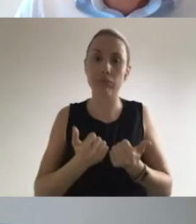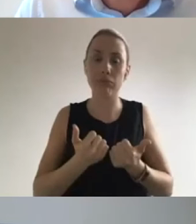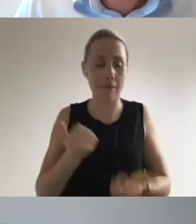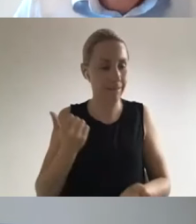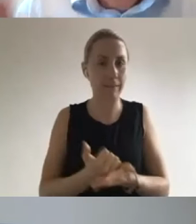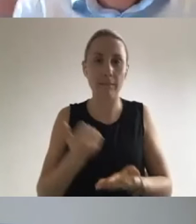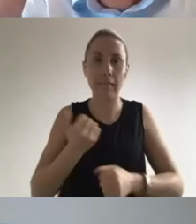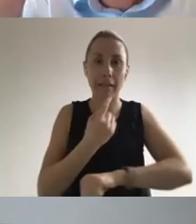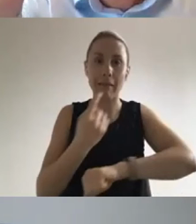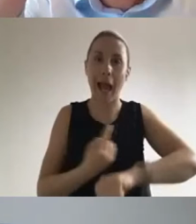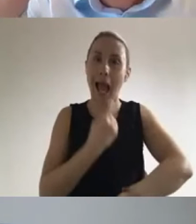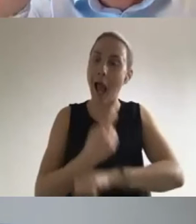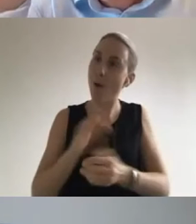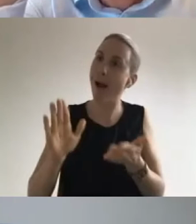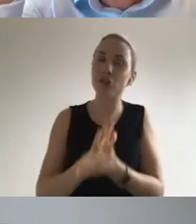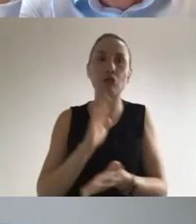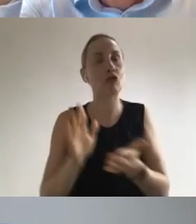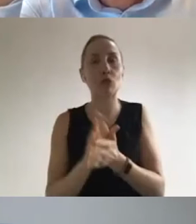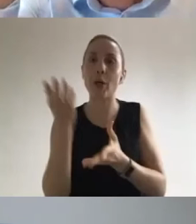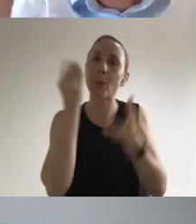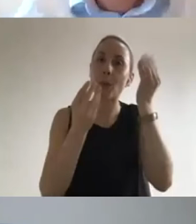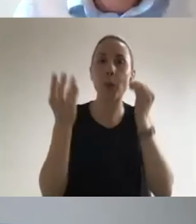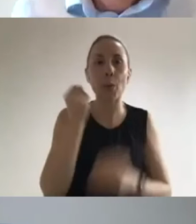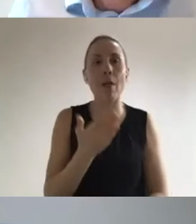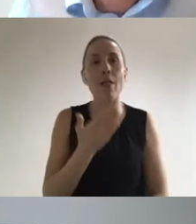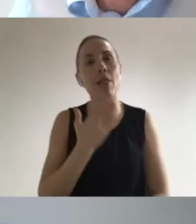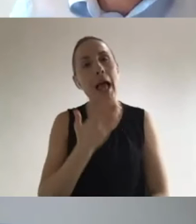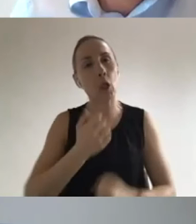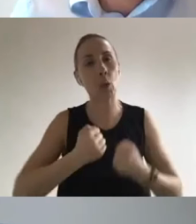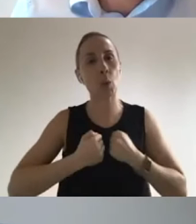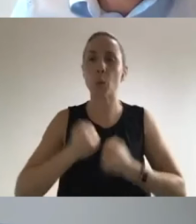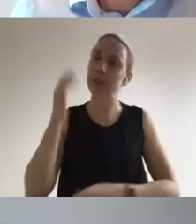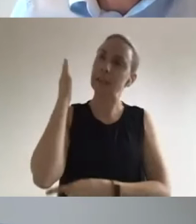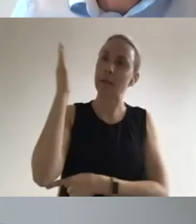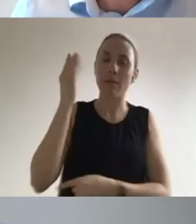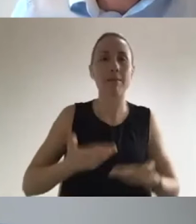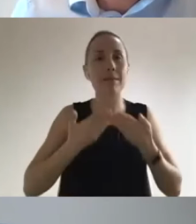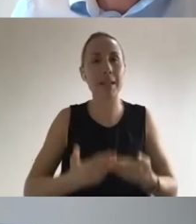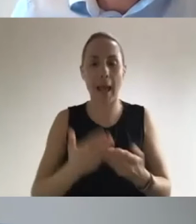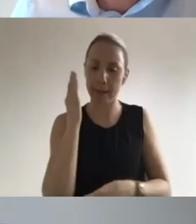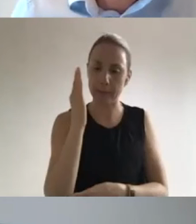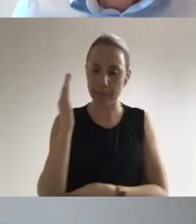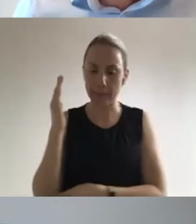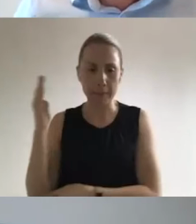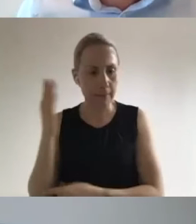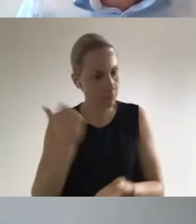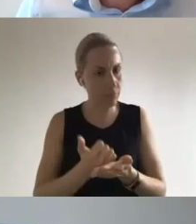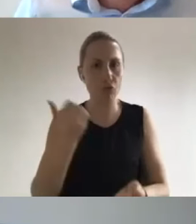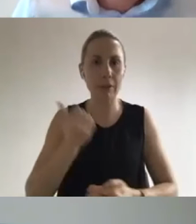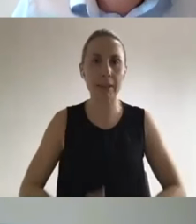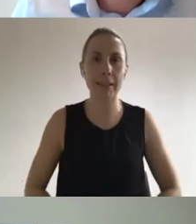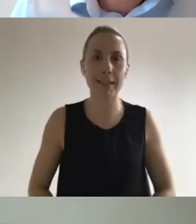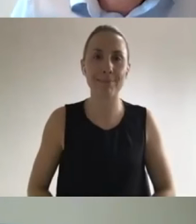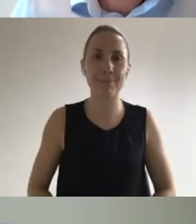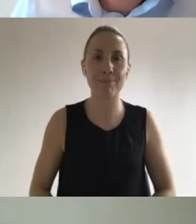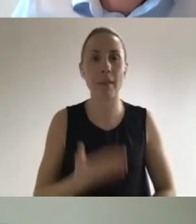enjoyed it. Thank you so much to our speakers for taking the time to present. It's been really great. Thank you to